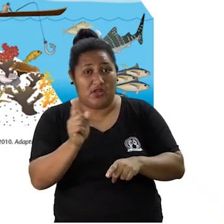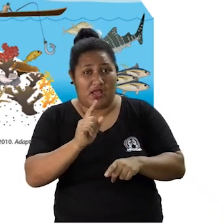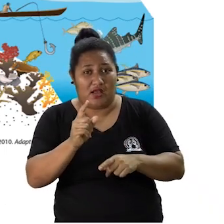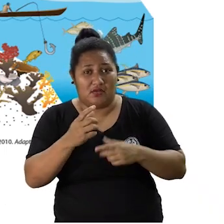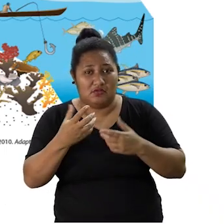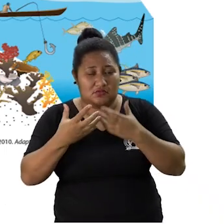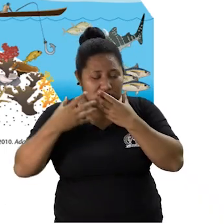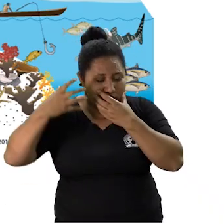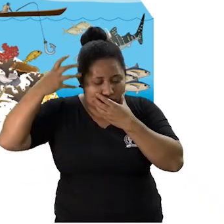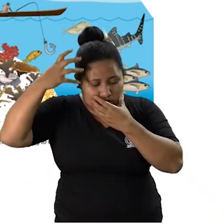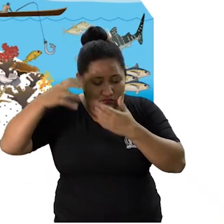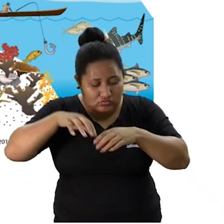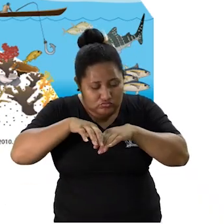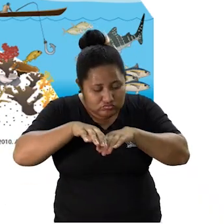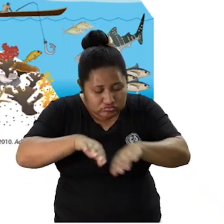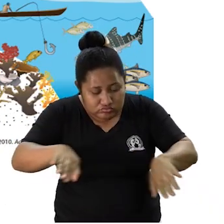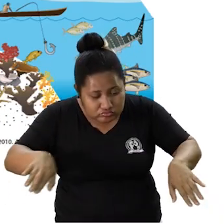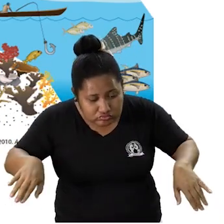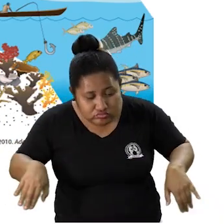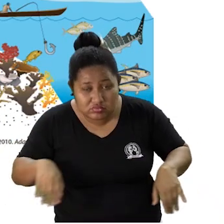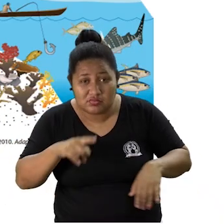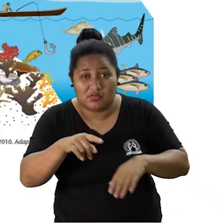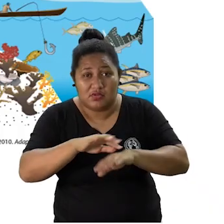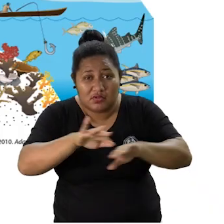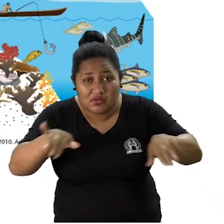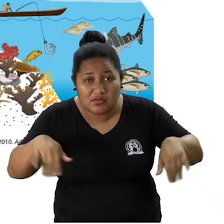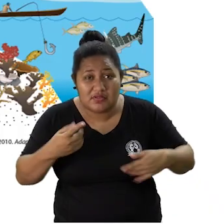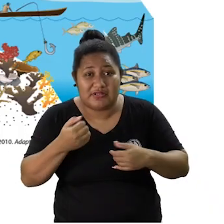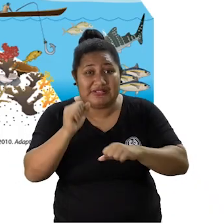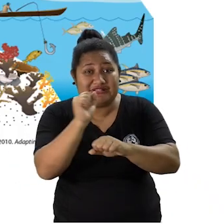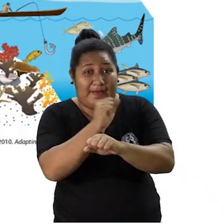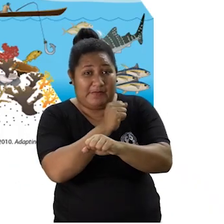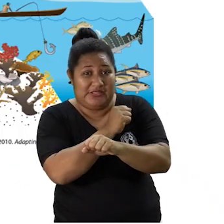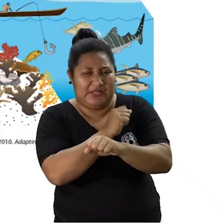sami. Ia ma le tele